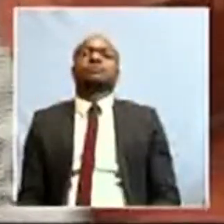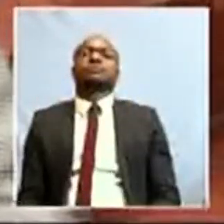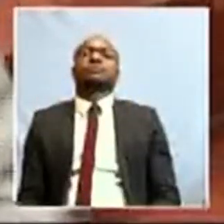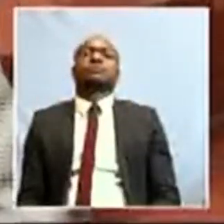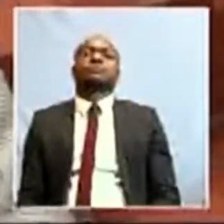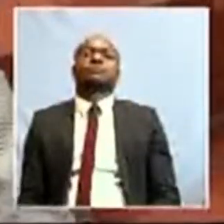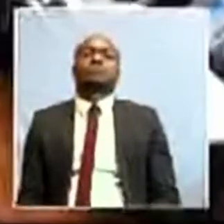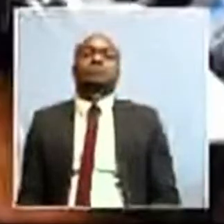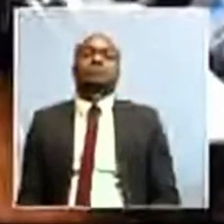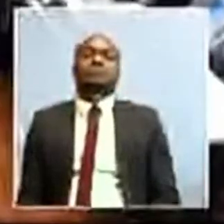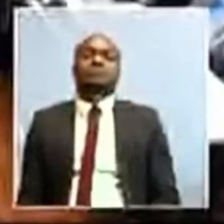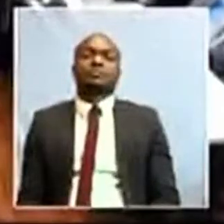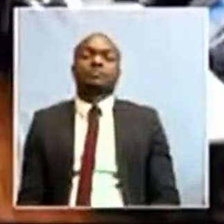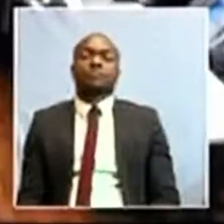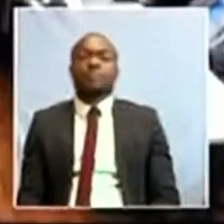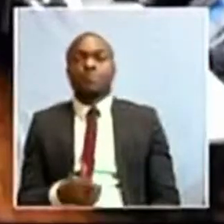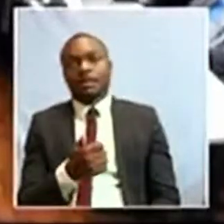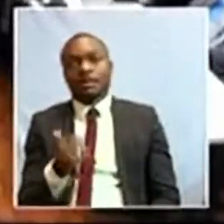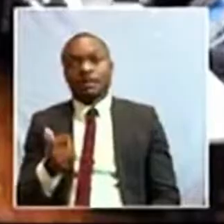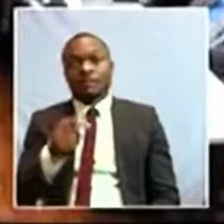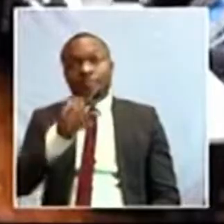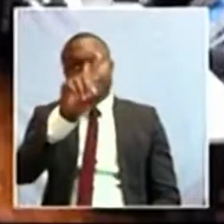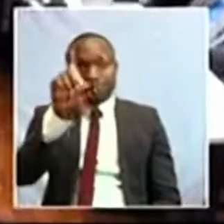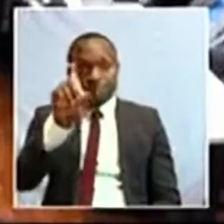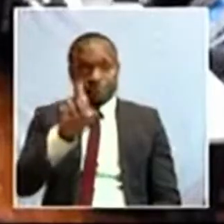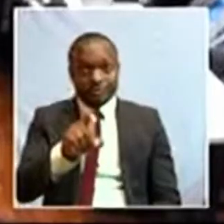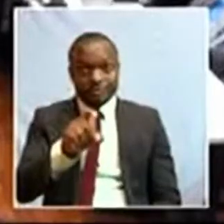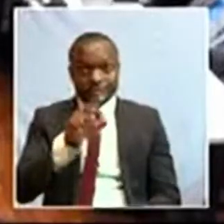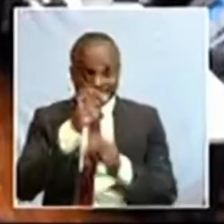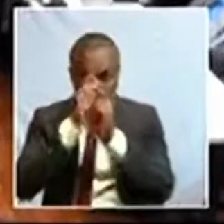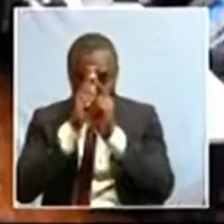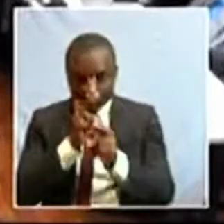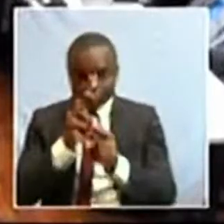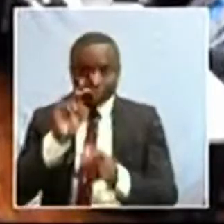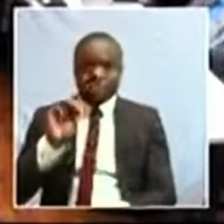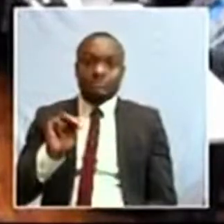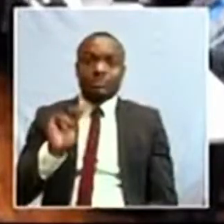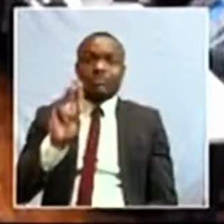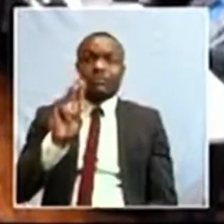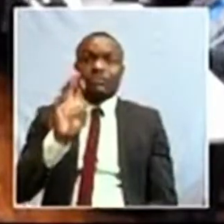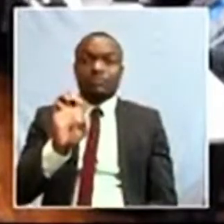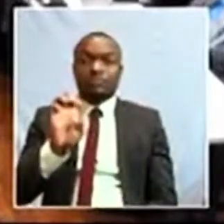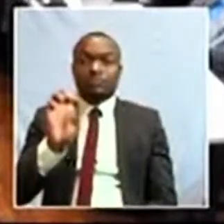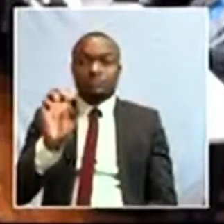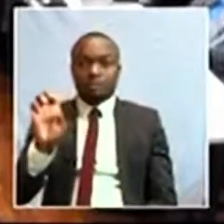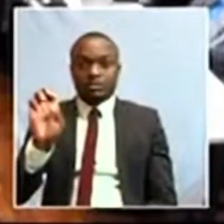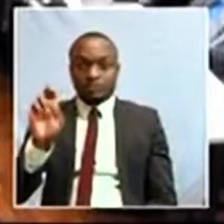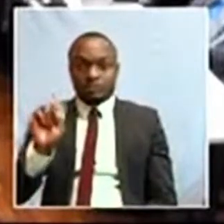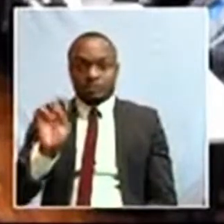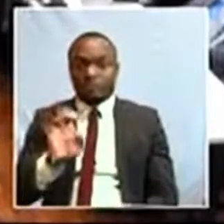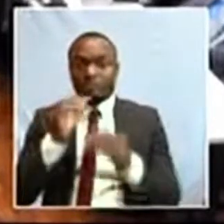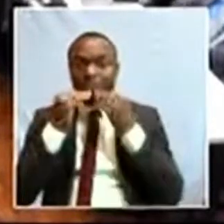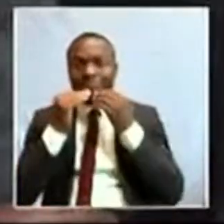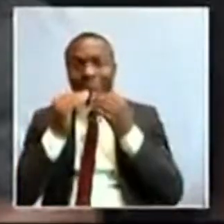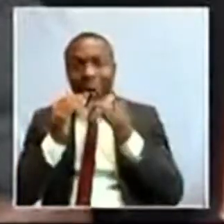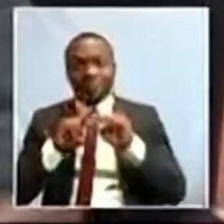Yes, any other questions? Honorable Mwene? Thank you so much. I would like to take the